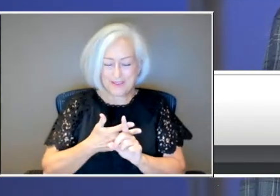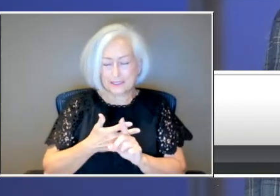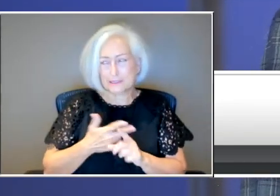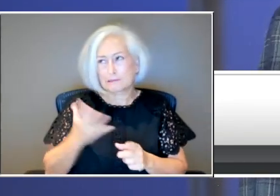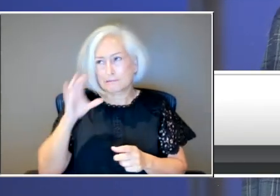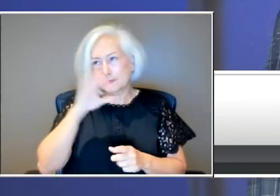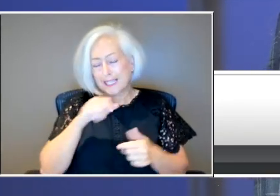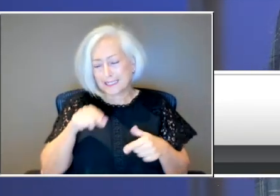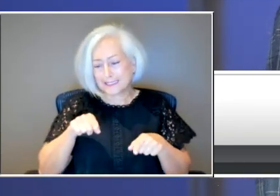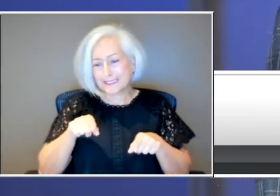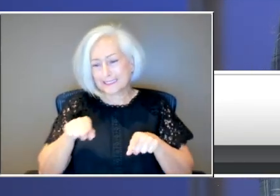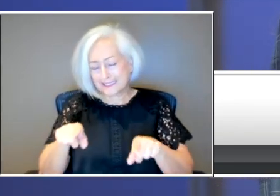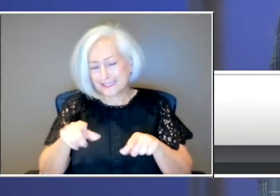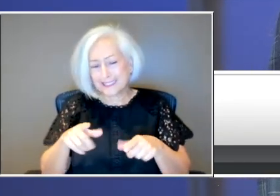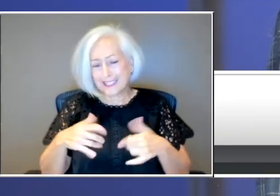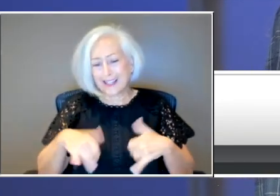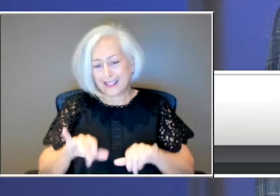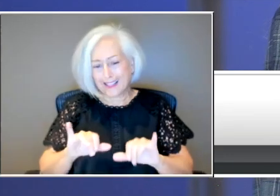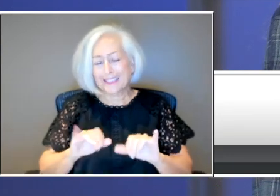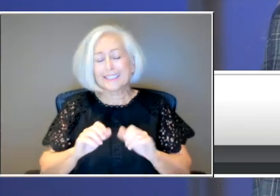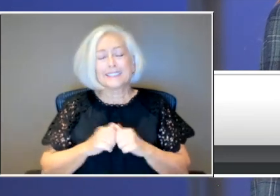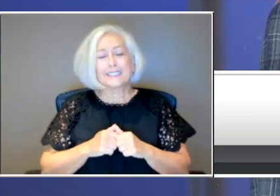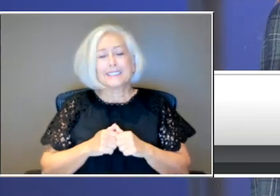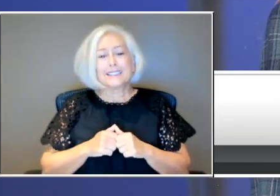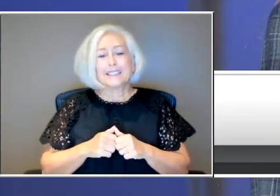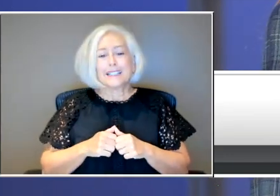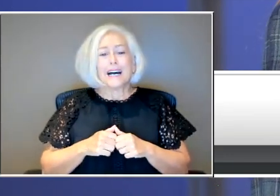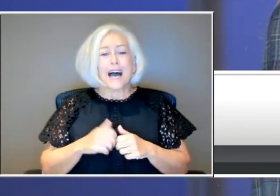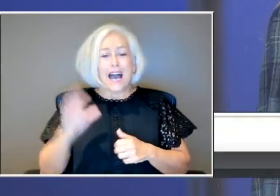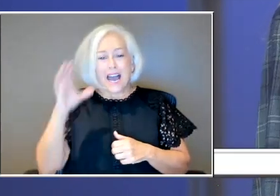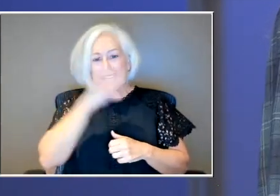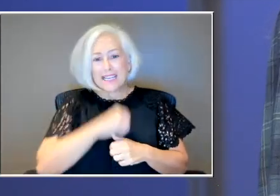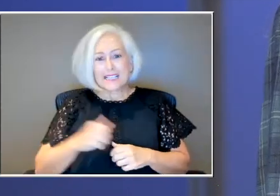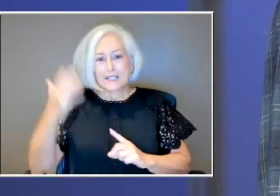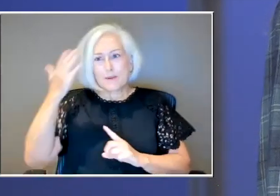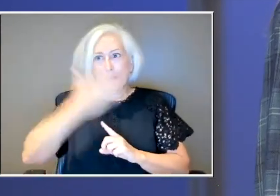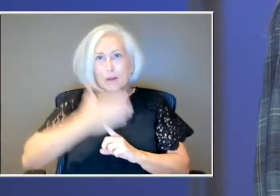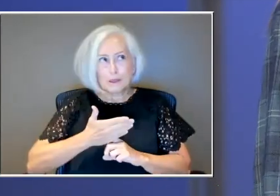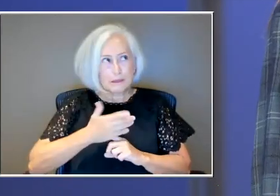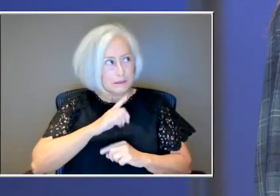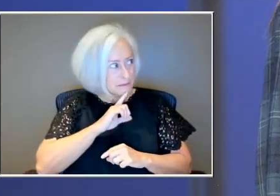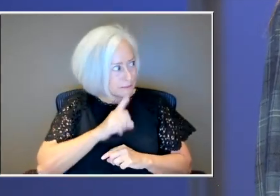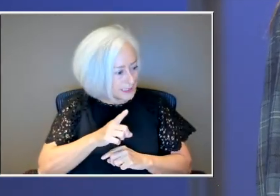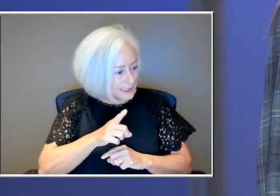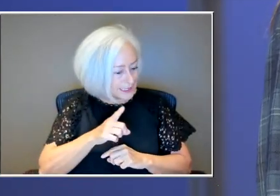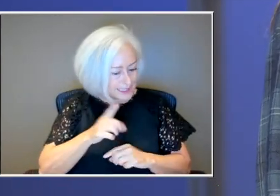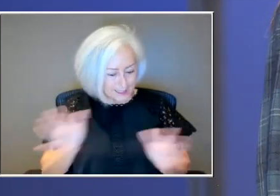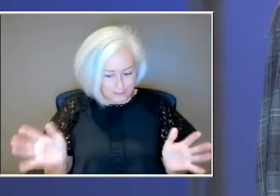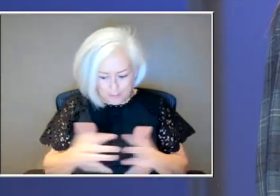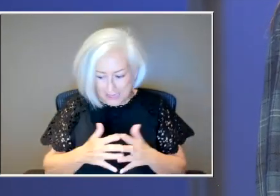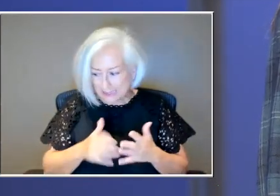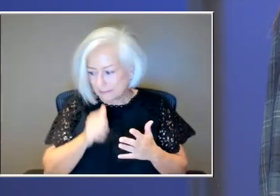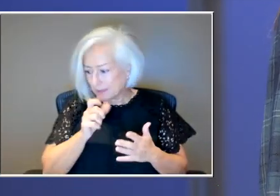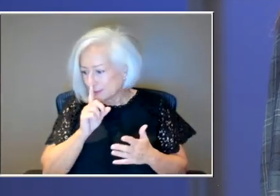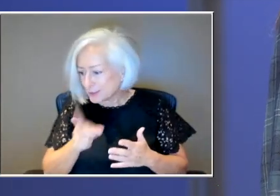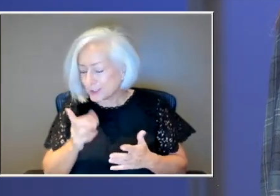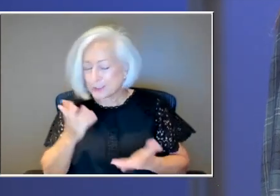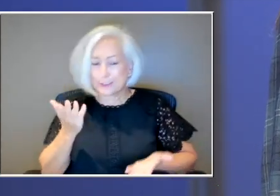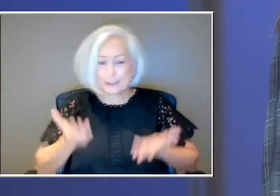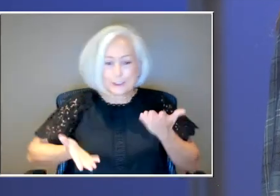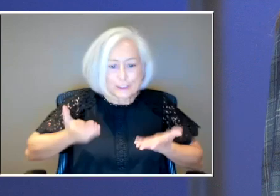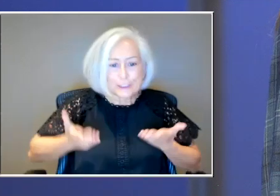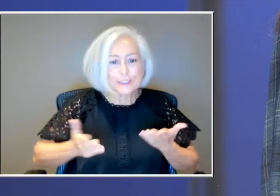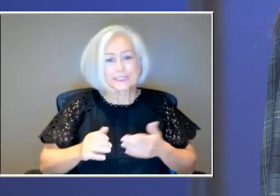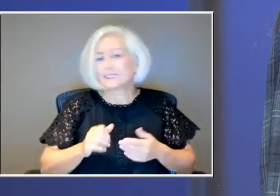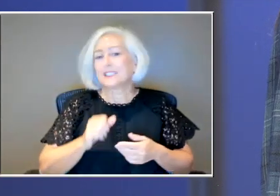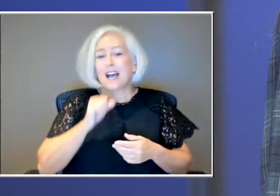okay? Just kind of a imposter syndrome of am I really pregnant, and I haven't had horrible